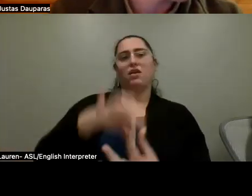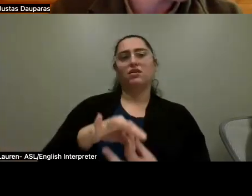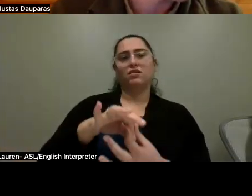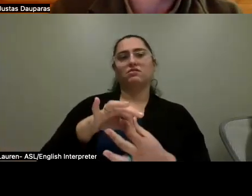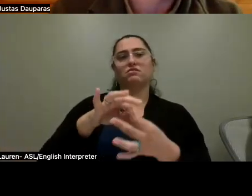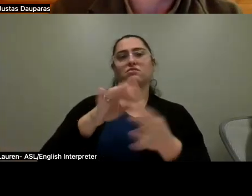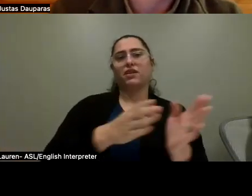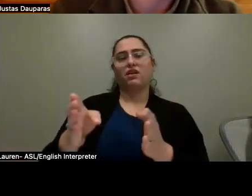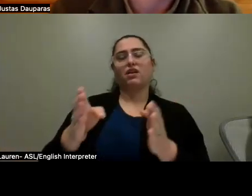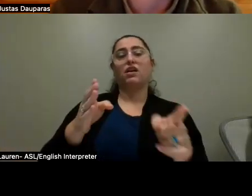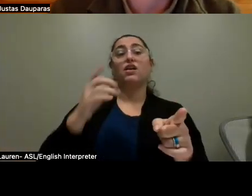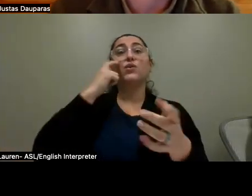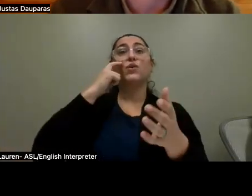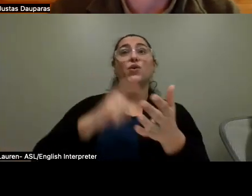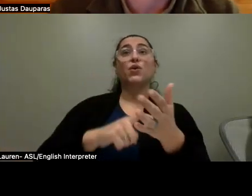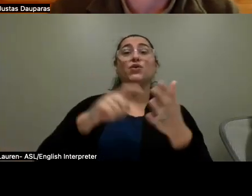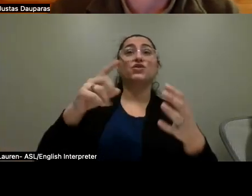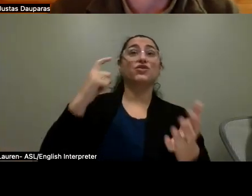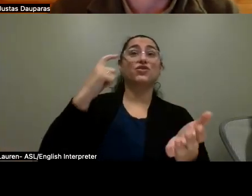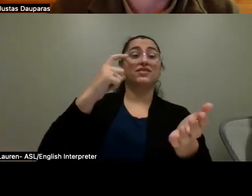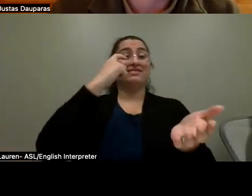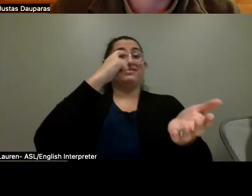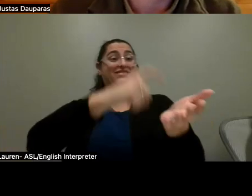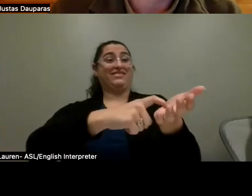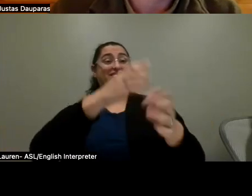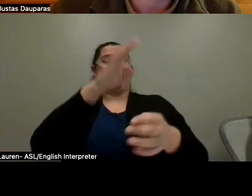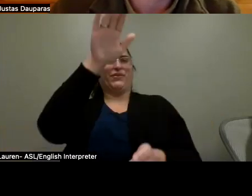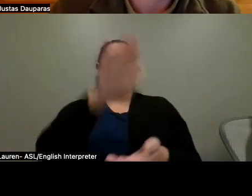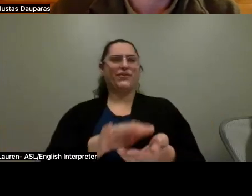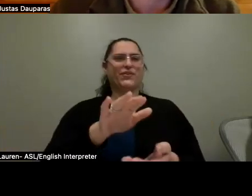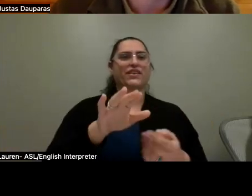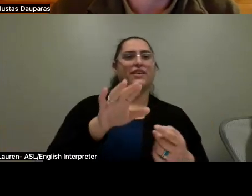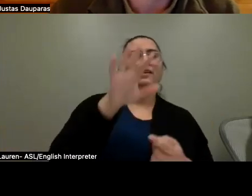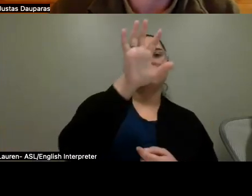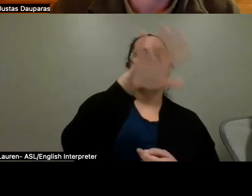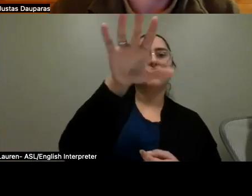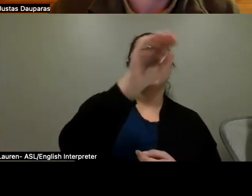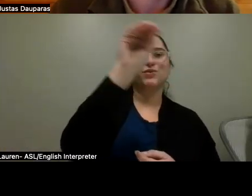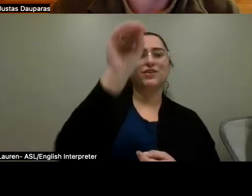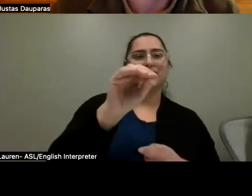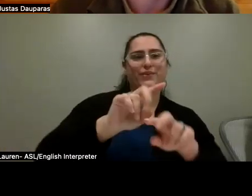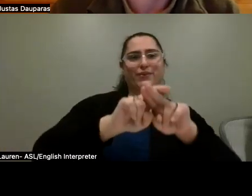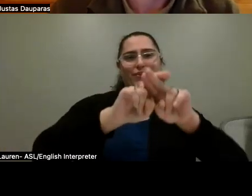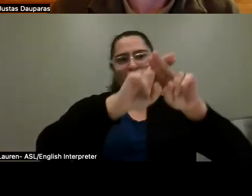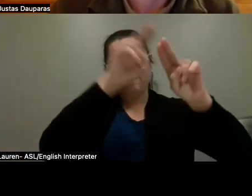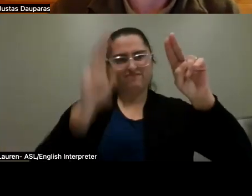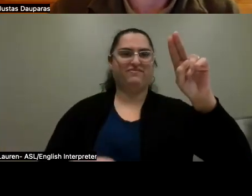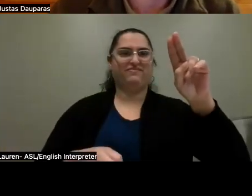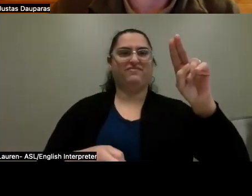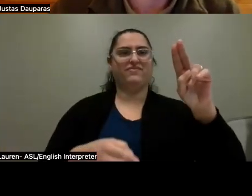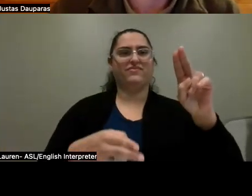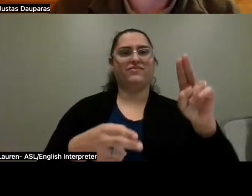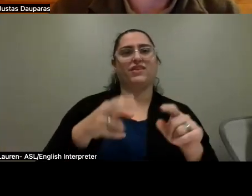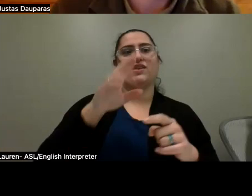reduces the sequence recovery from 55% to almost 51%. So this is what I'm talking about, the crystal artifacts of the PDB. But then as